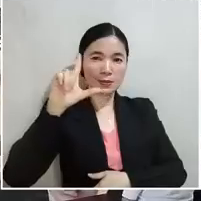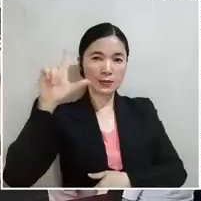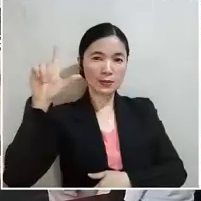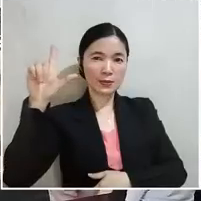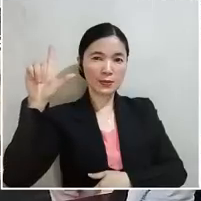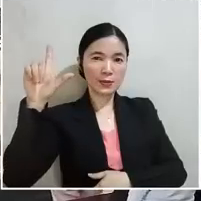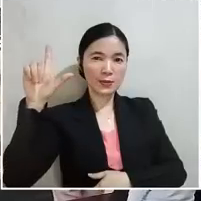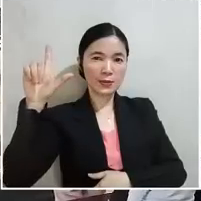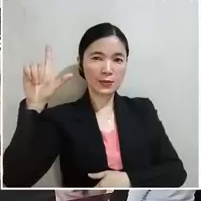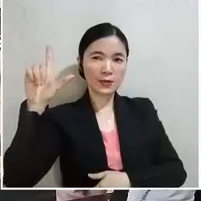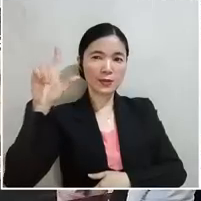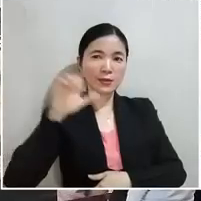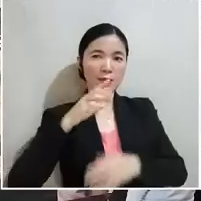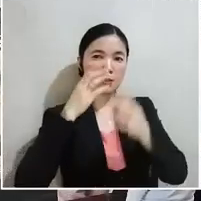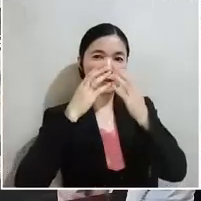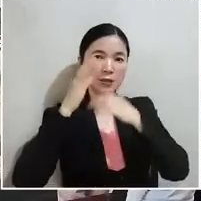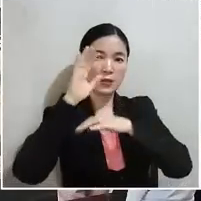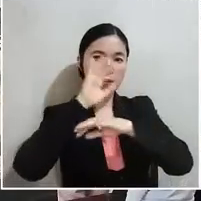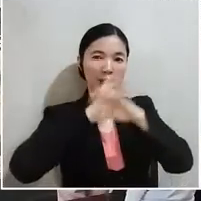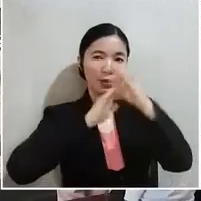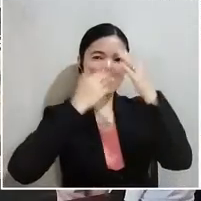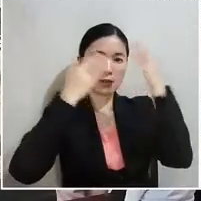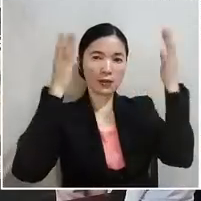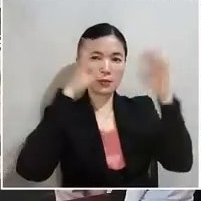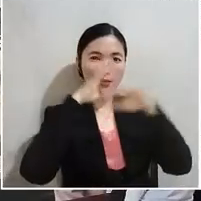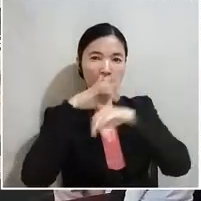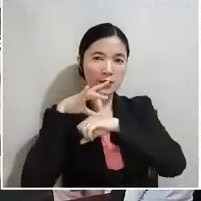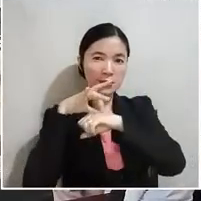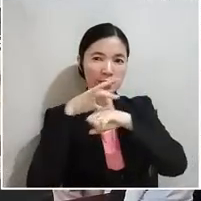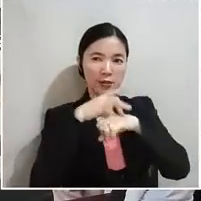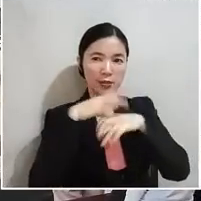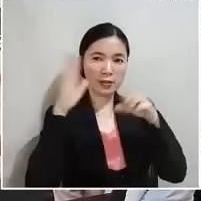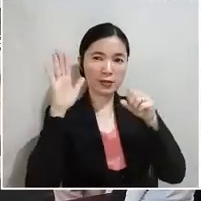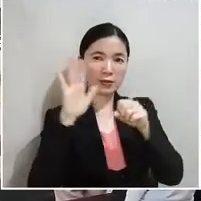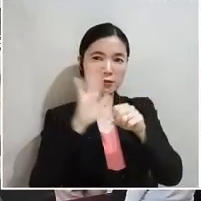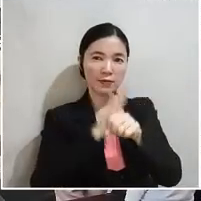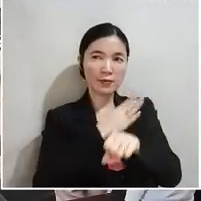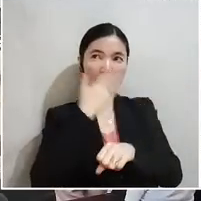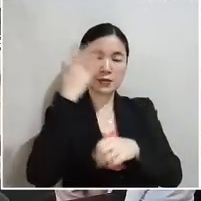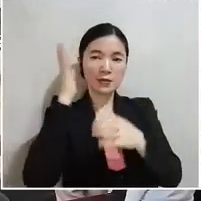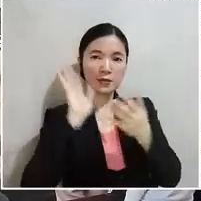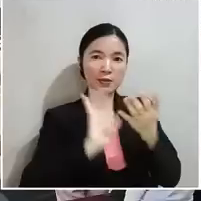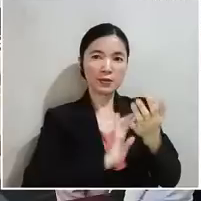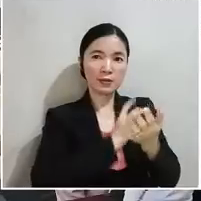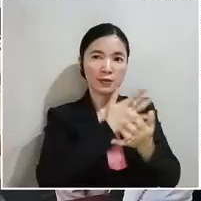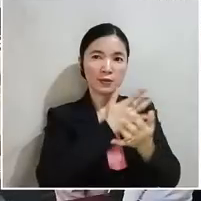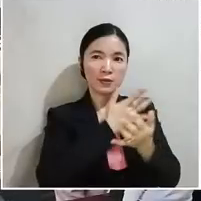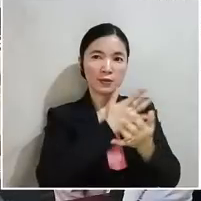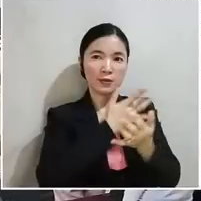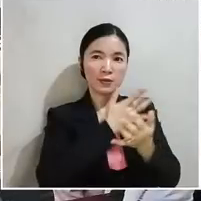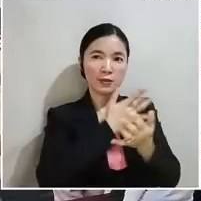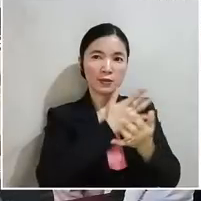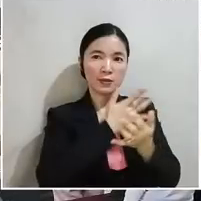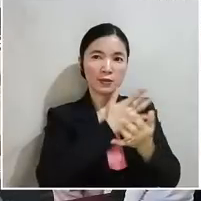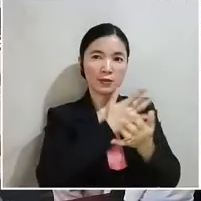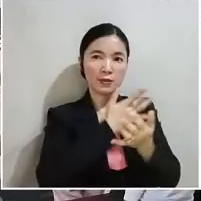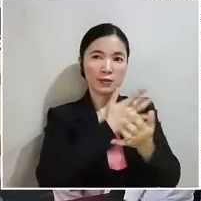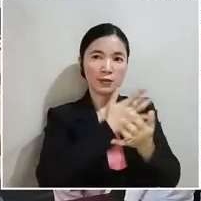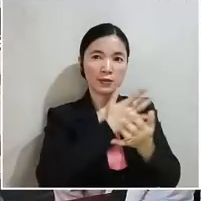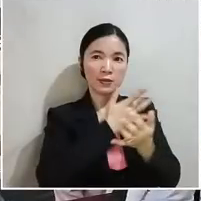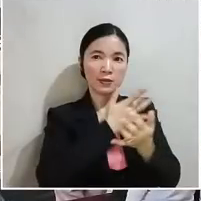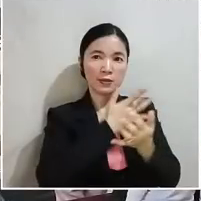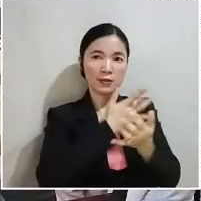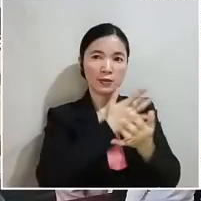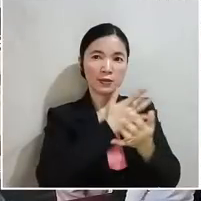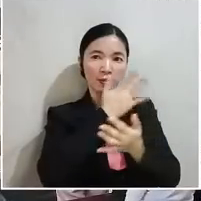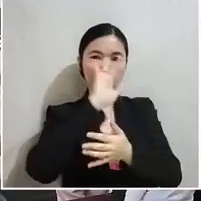Lord, heaven and earth are filled with your glory, Hosanna in the